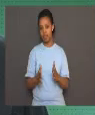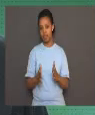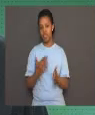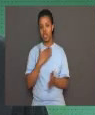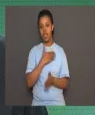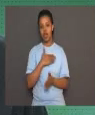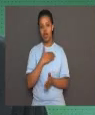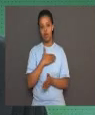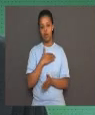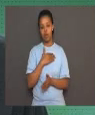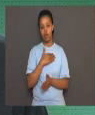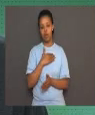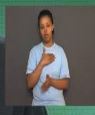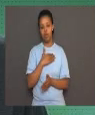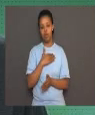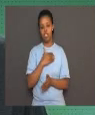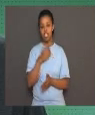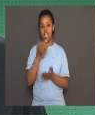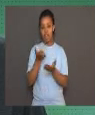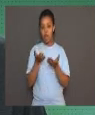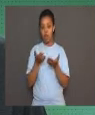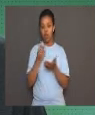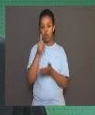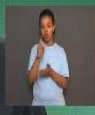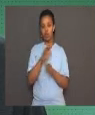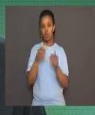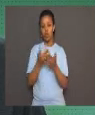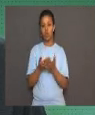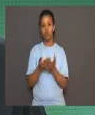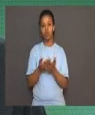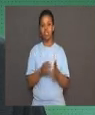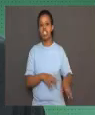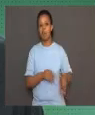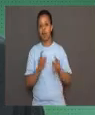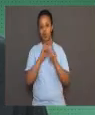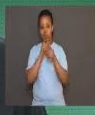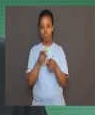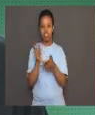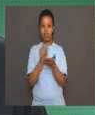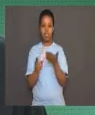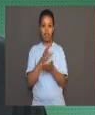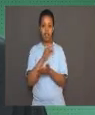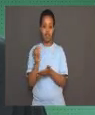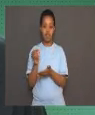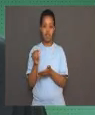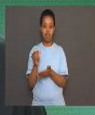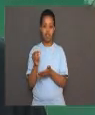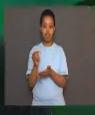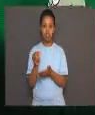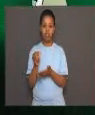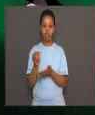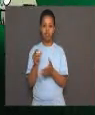would like, you can write down all the answers the students come up with and write them on the